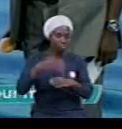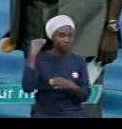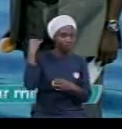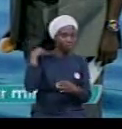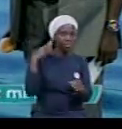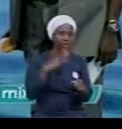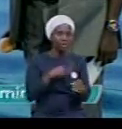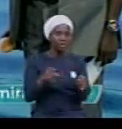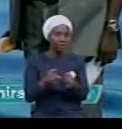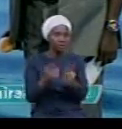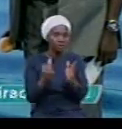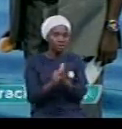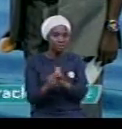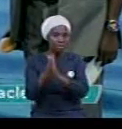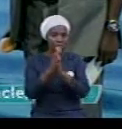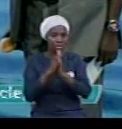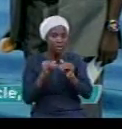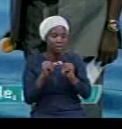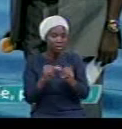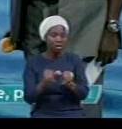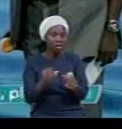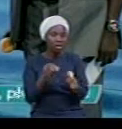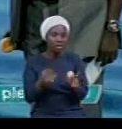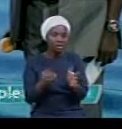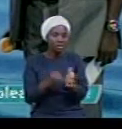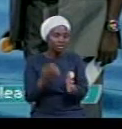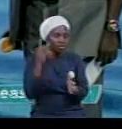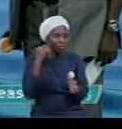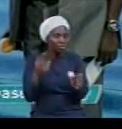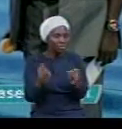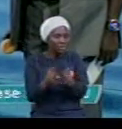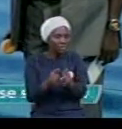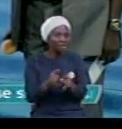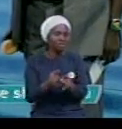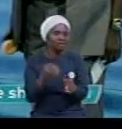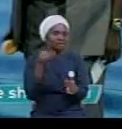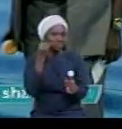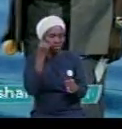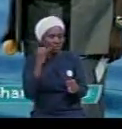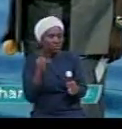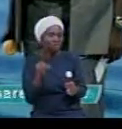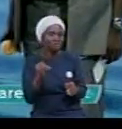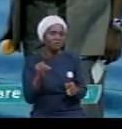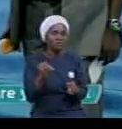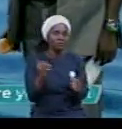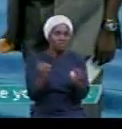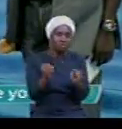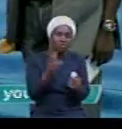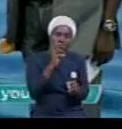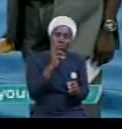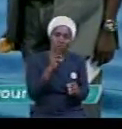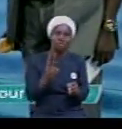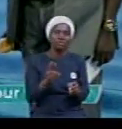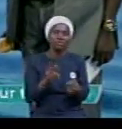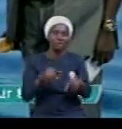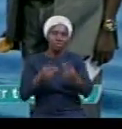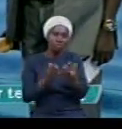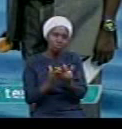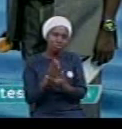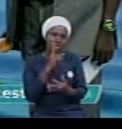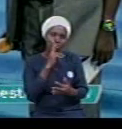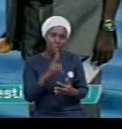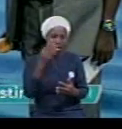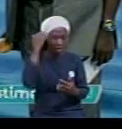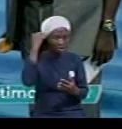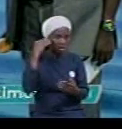if iced water came from her hand, passed through her body, and now by the grace of God, she's